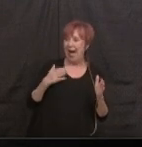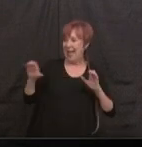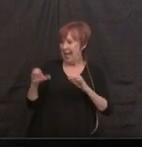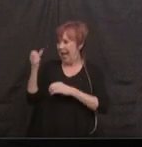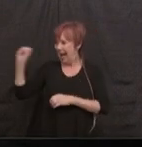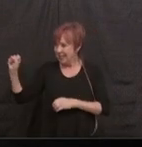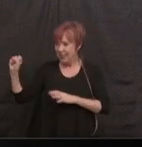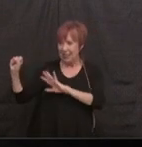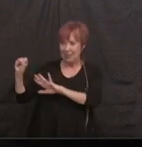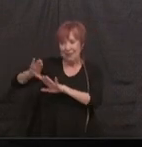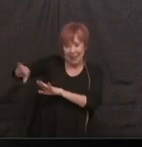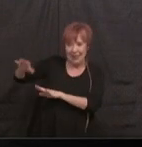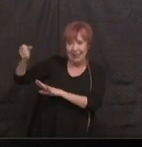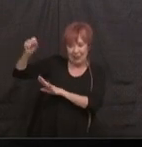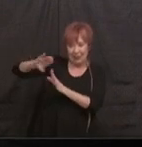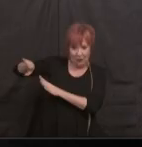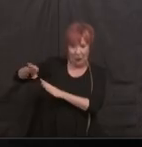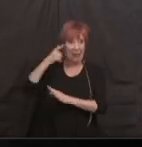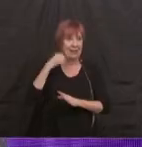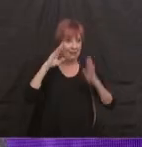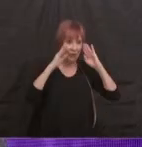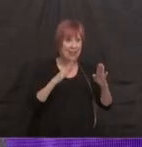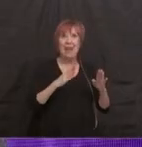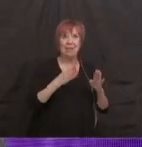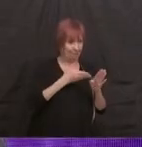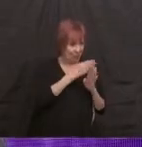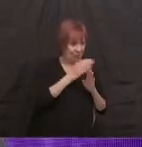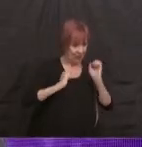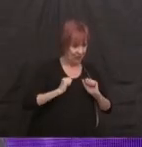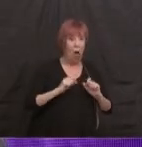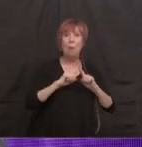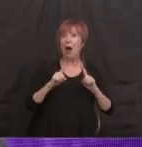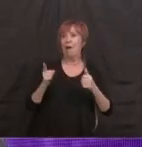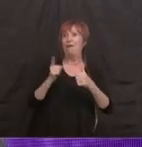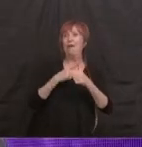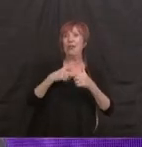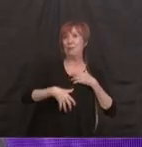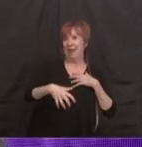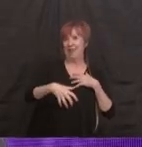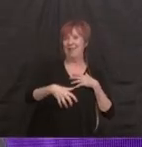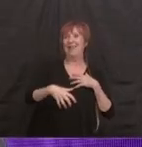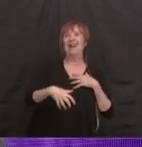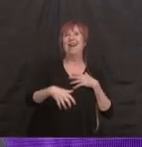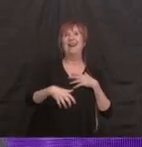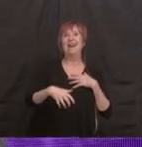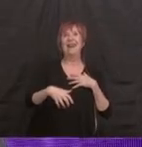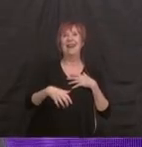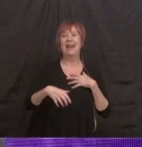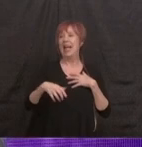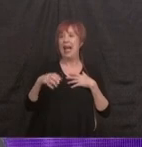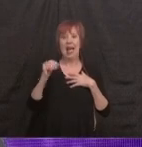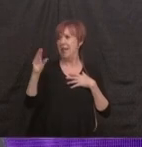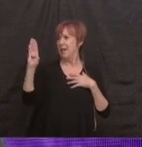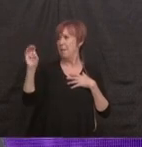in play because I was working so hard to get my career off the ground. But when I was pregnant with my first child, actually Bonnie Abounza, who is part of